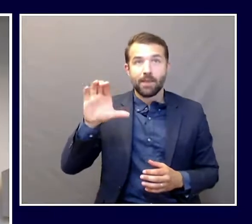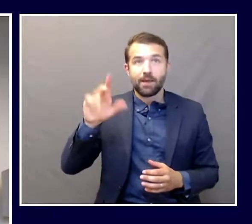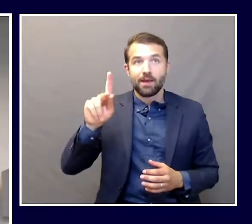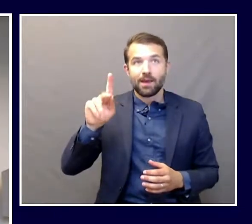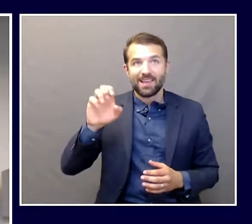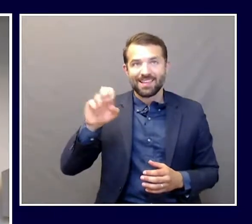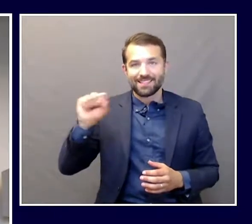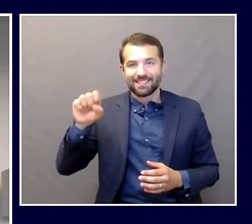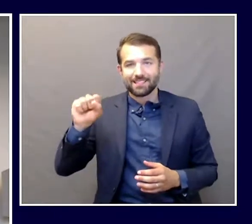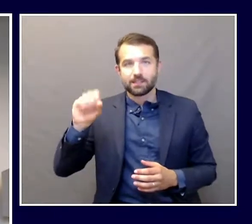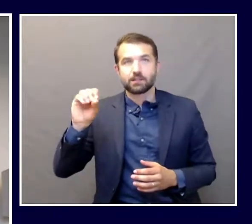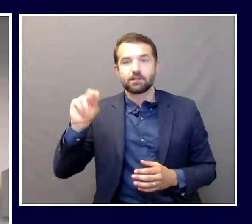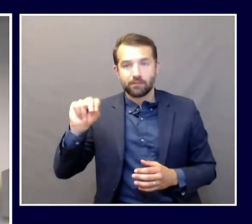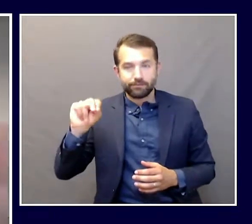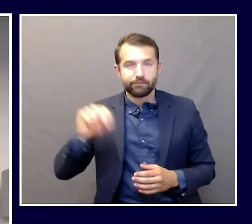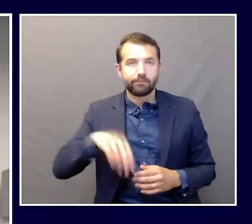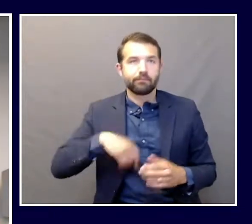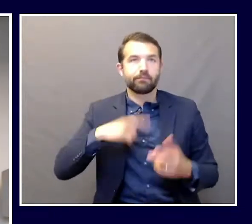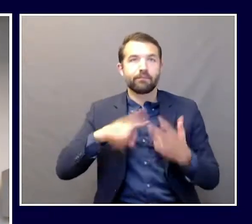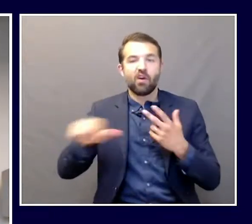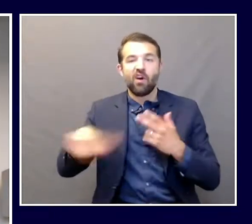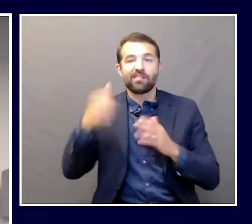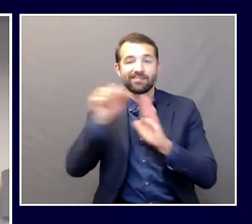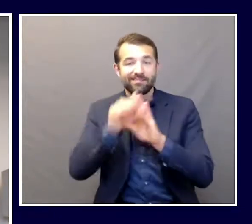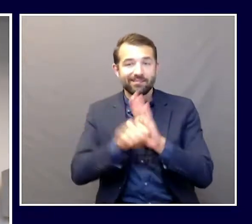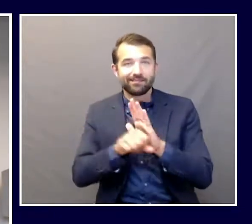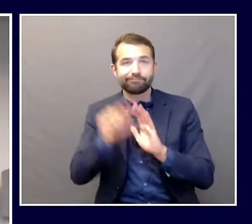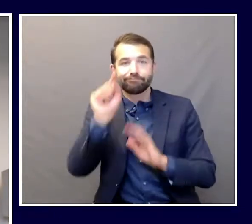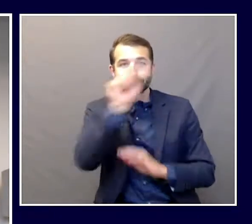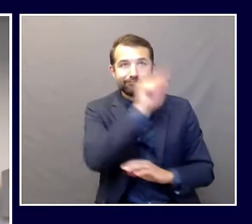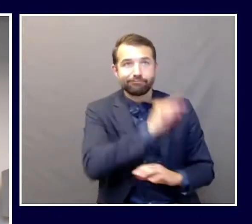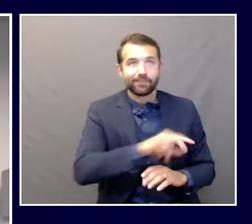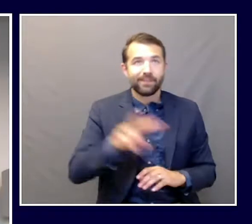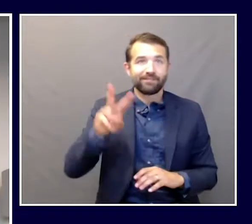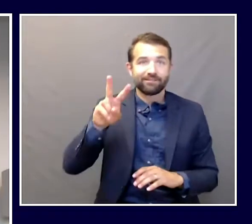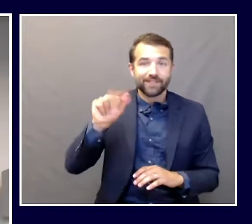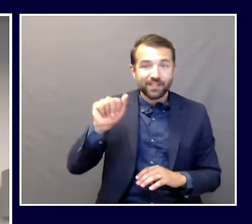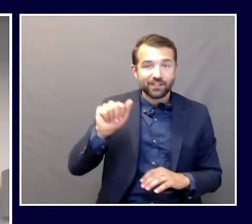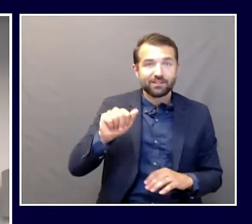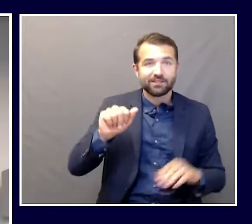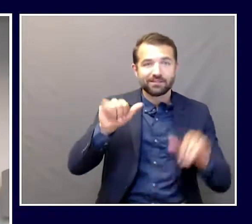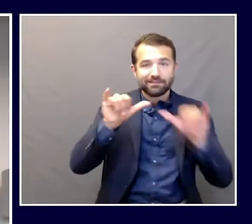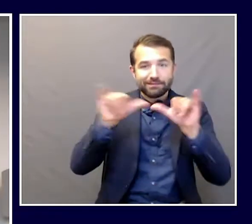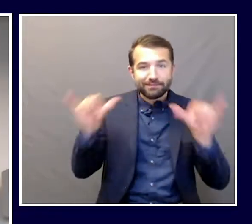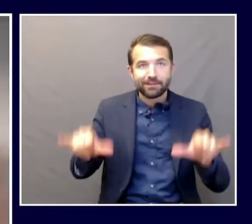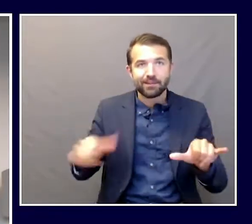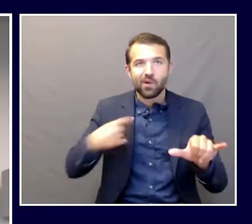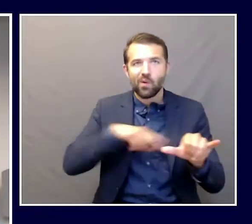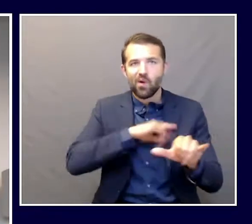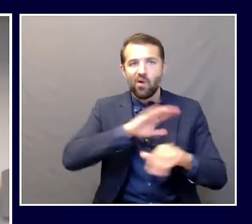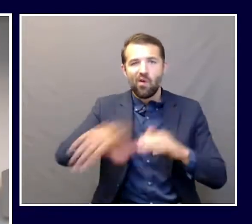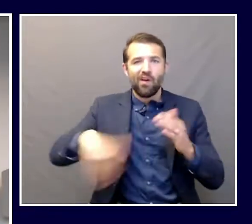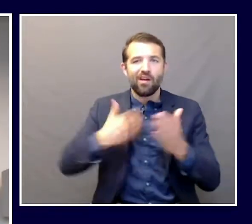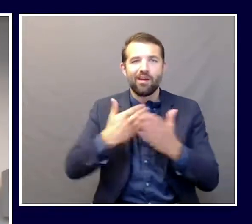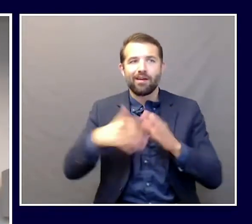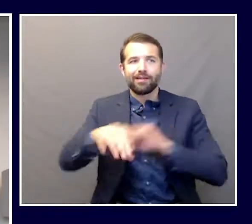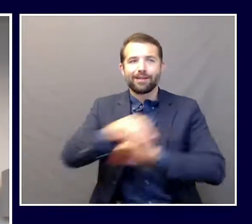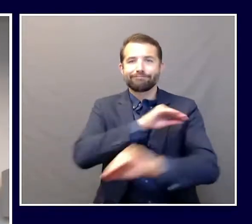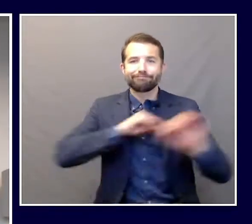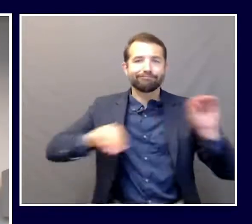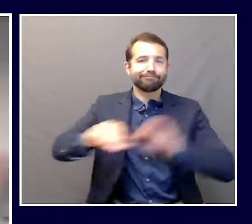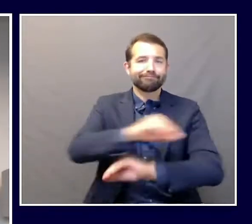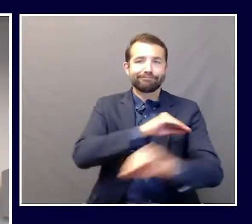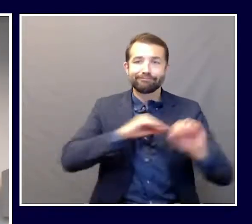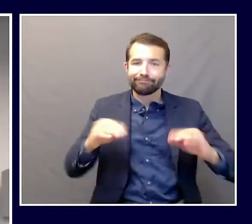VA system, from other providers here in Maine that may have their own independent supply of Pfizer pharmacies, for